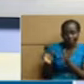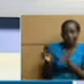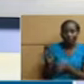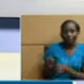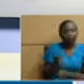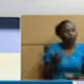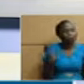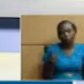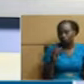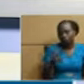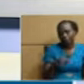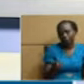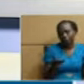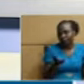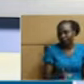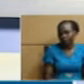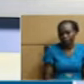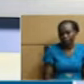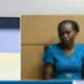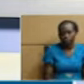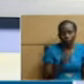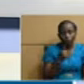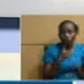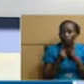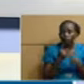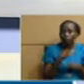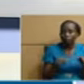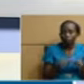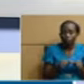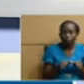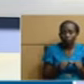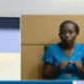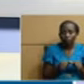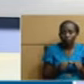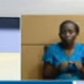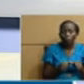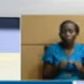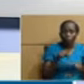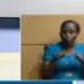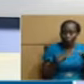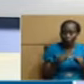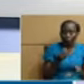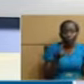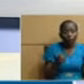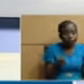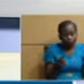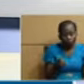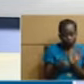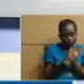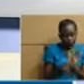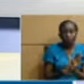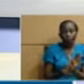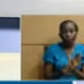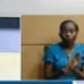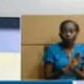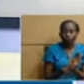where we go wrong, because we are talking of an amount that mirrors what has been your